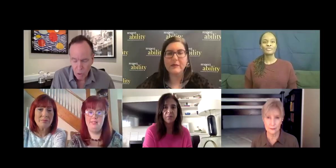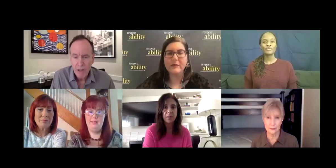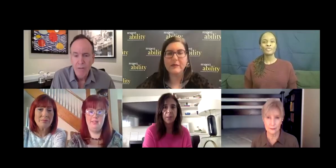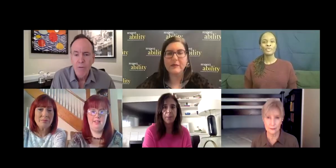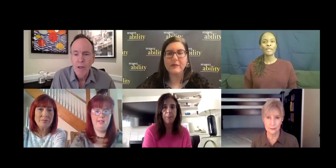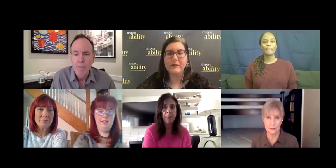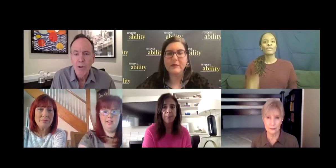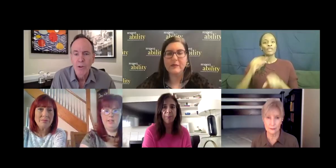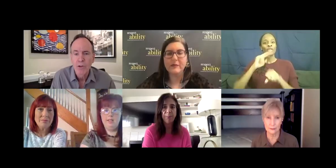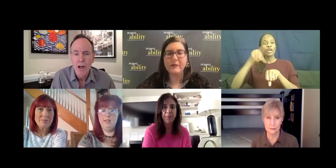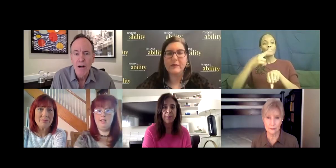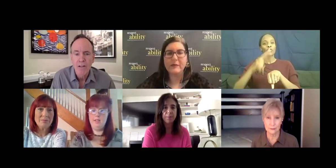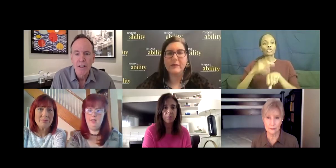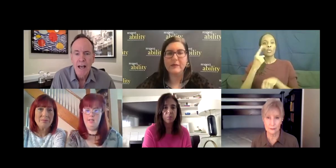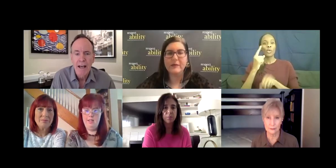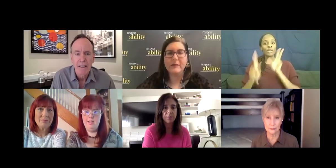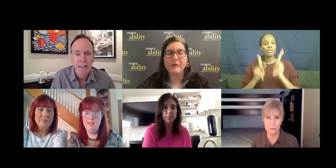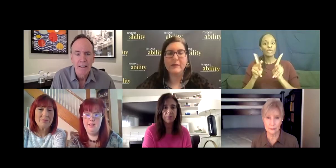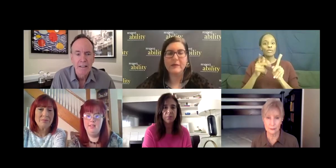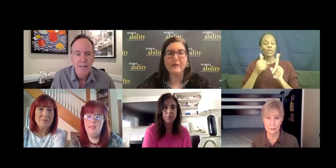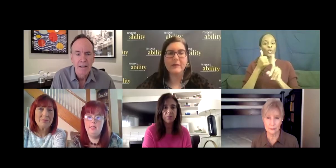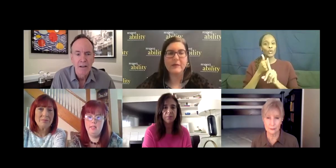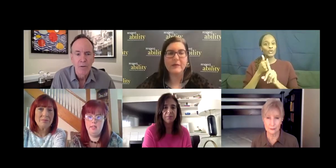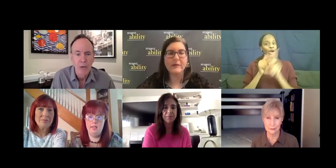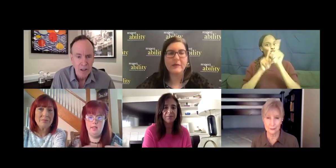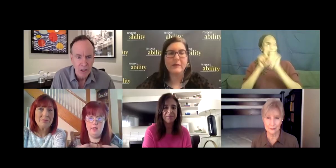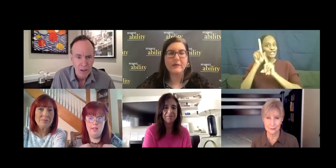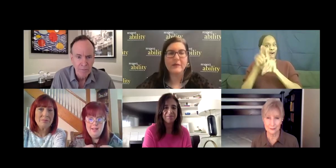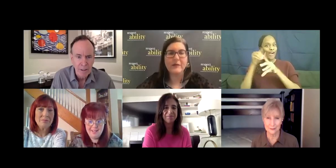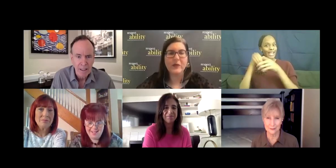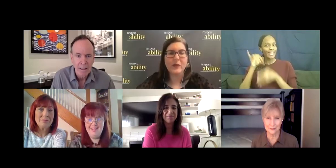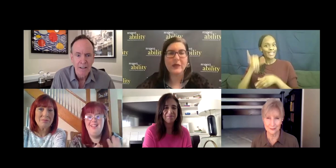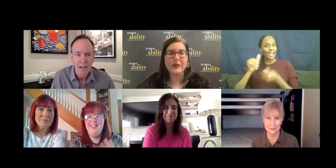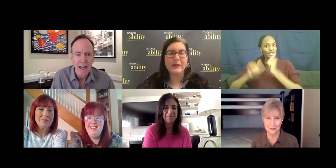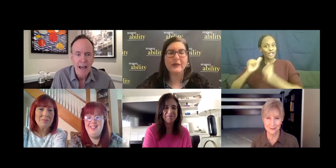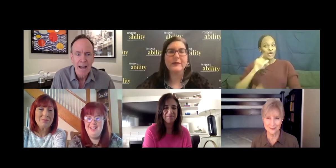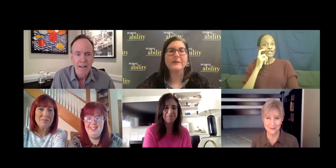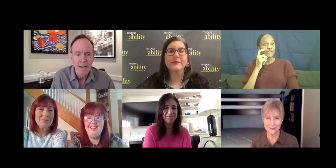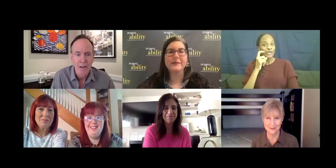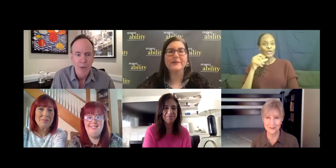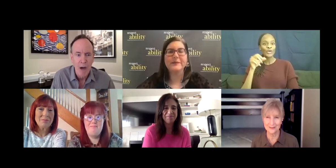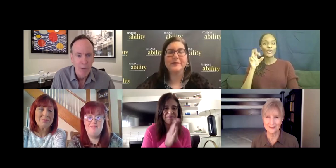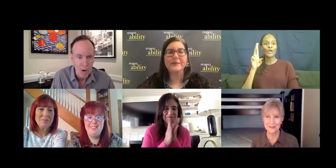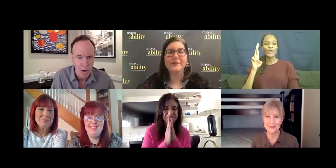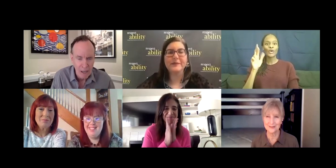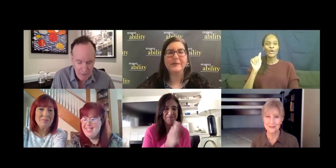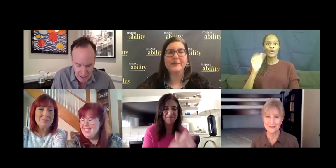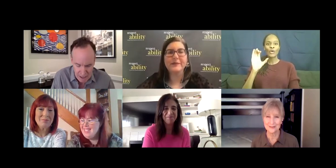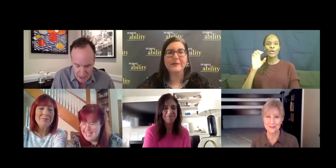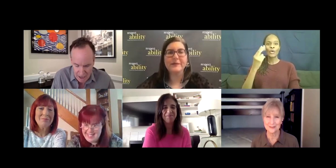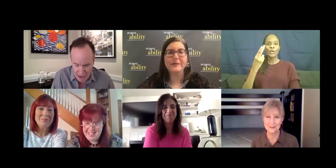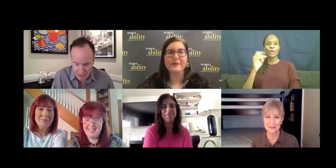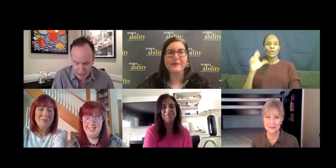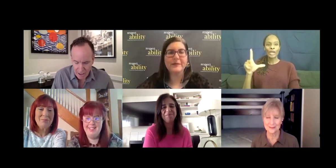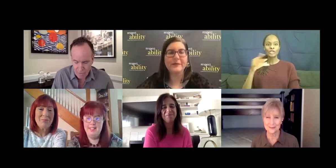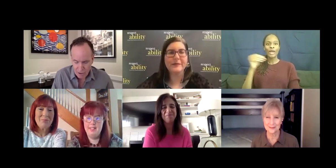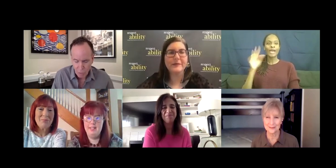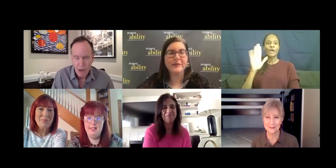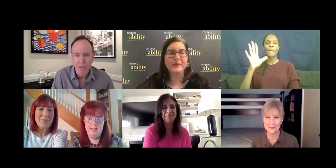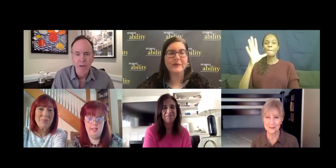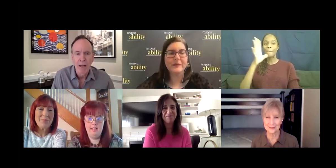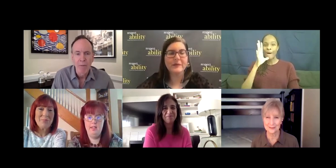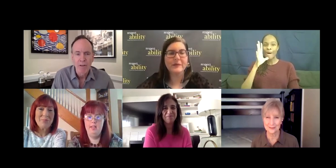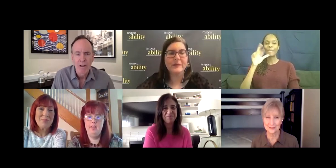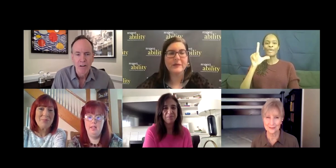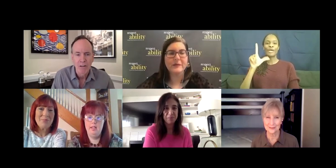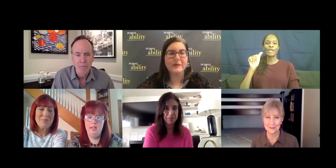of course, one of the people who stars in that is, uh, Rachel here and, uh, her mom, Lori. And, um, there's a